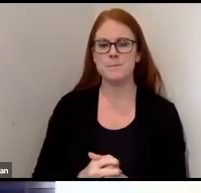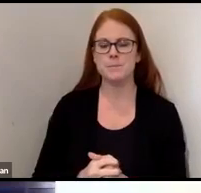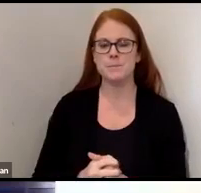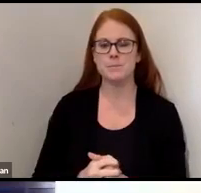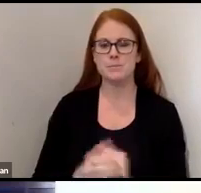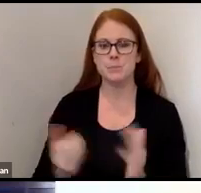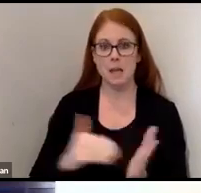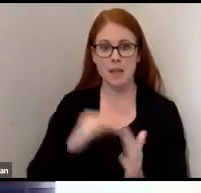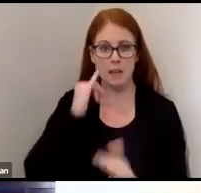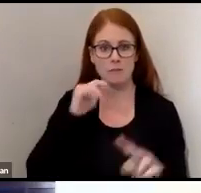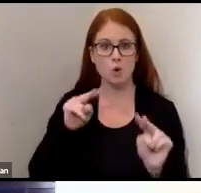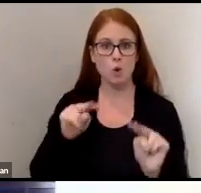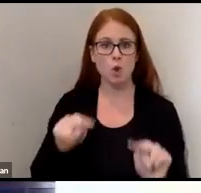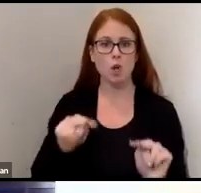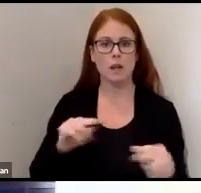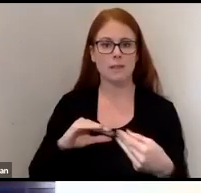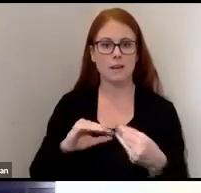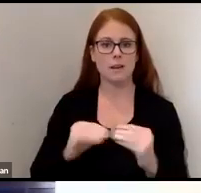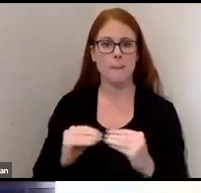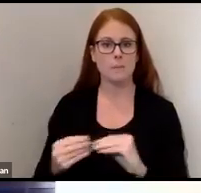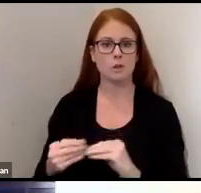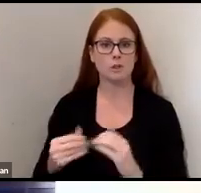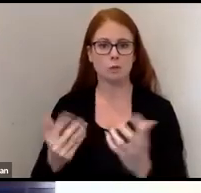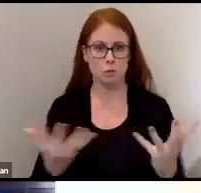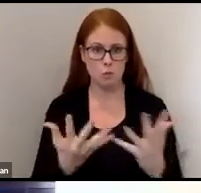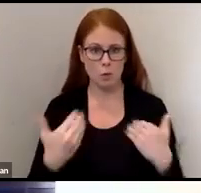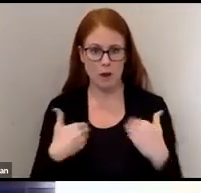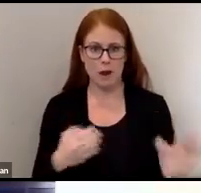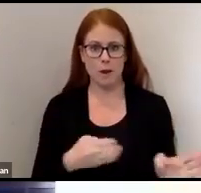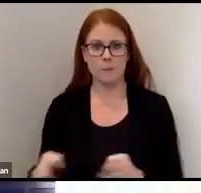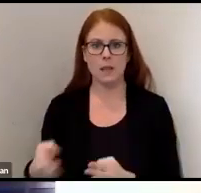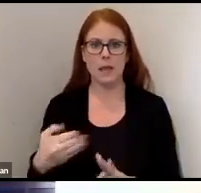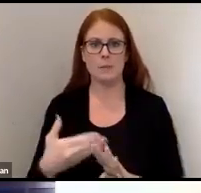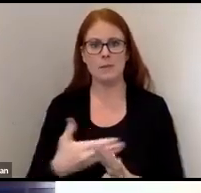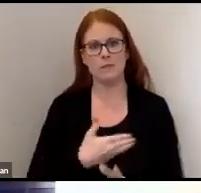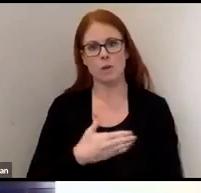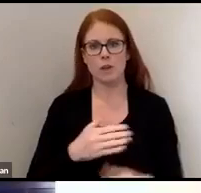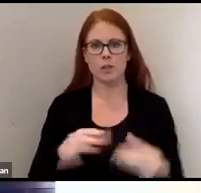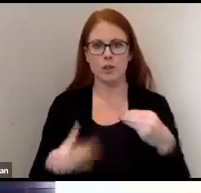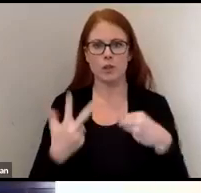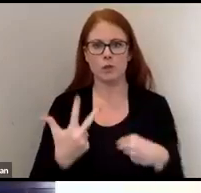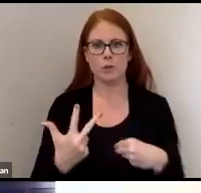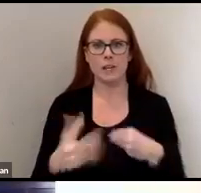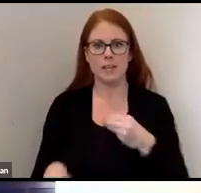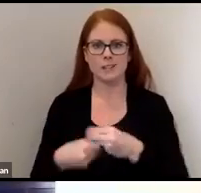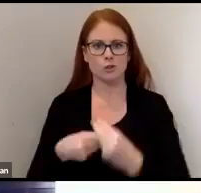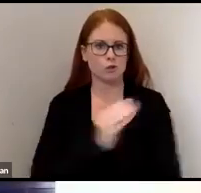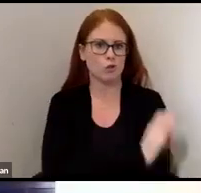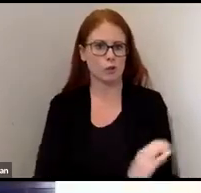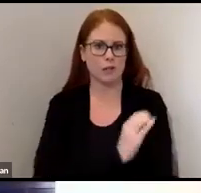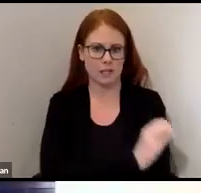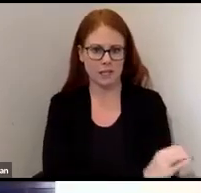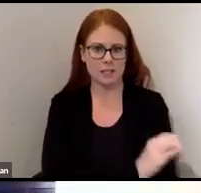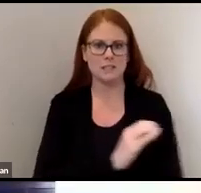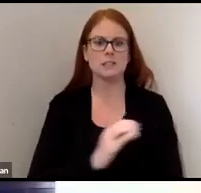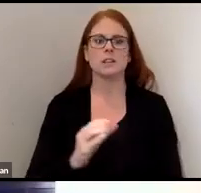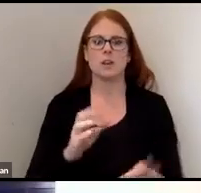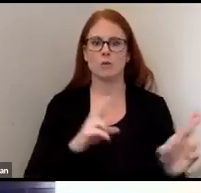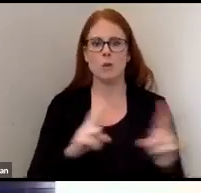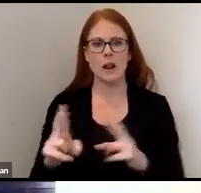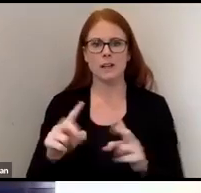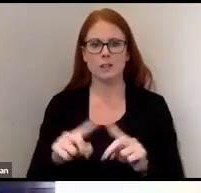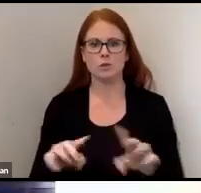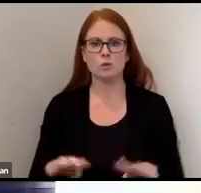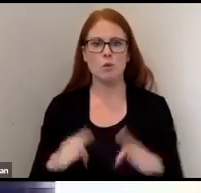if you look at that with what we had planned before and the three additional clinics, we really did open up